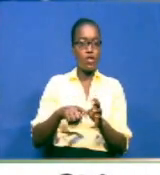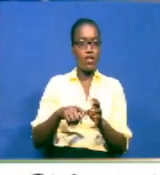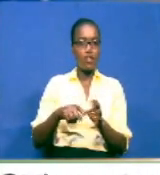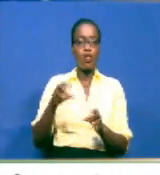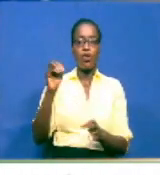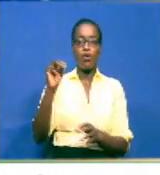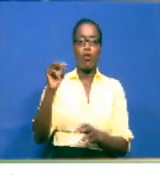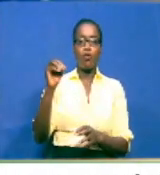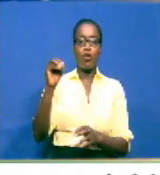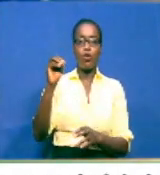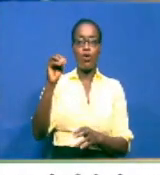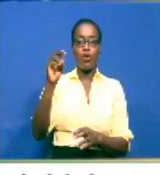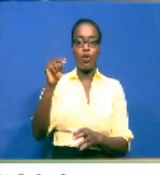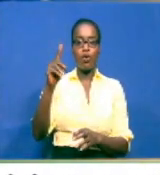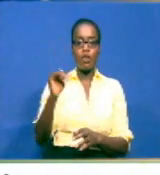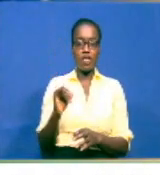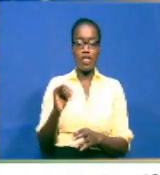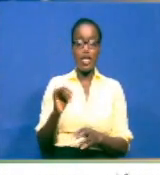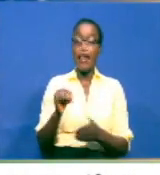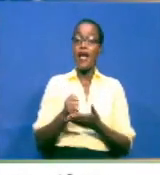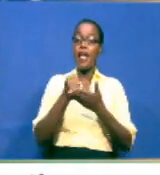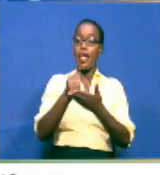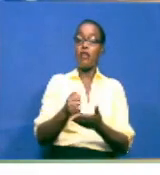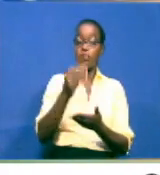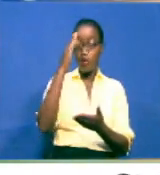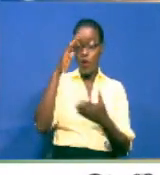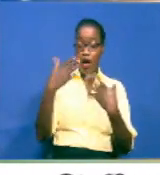Omondi, who will be helping us know how exactly